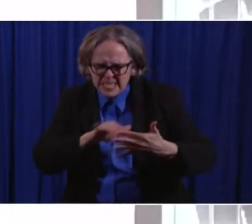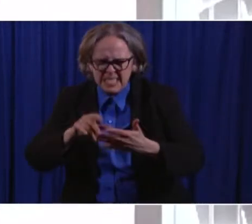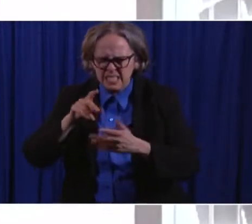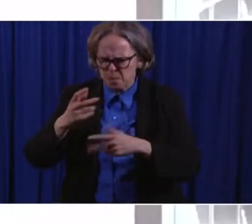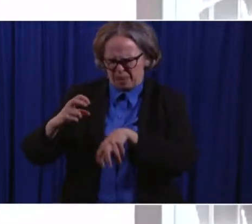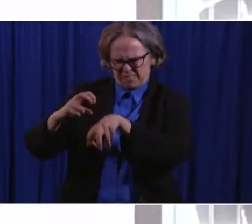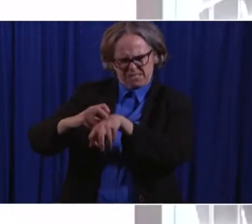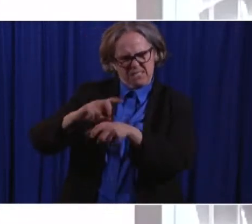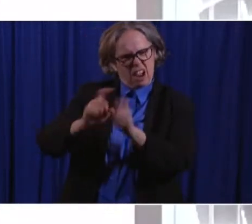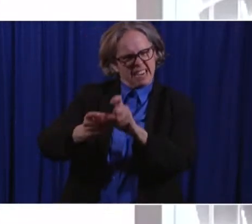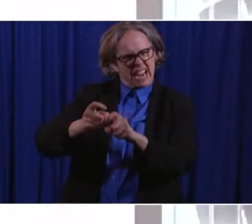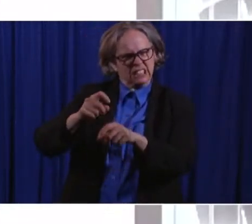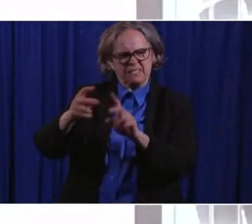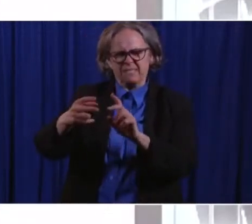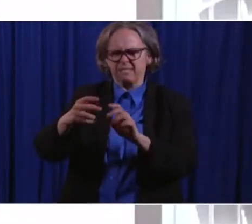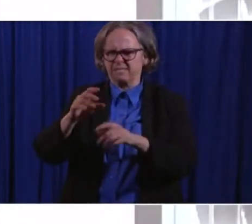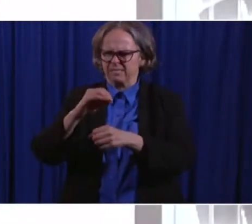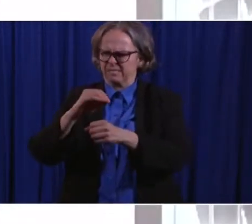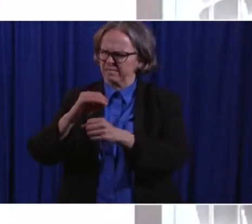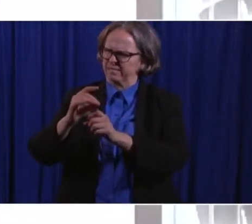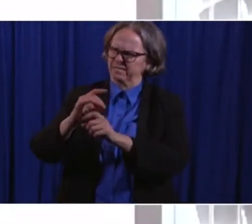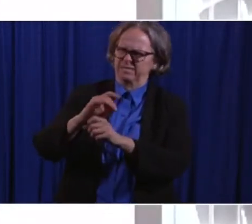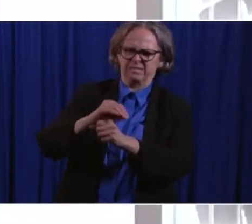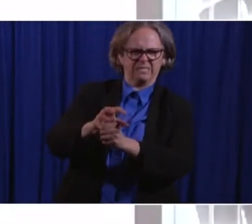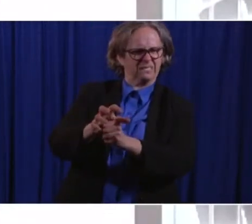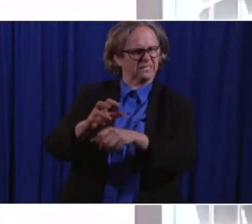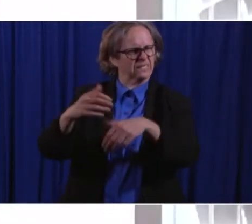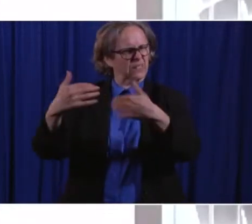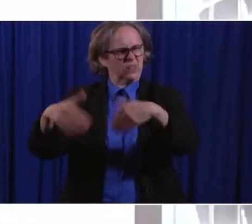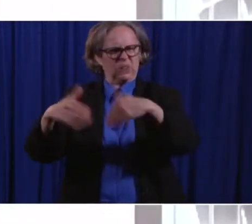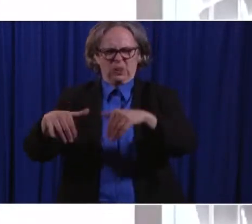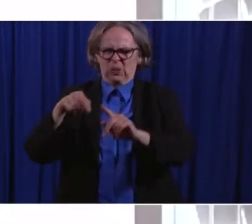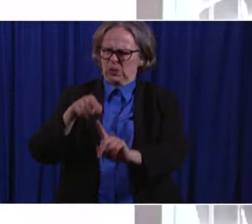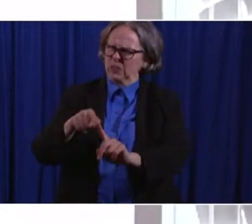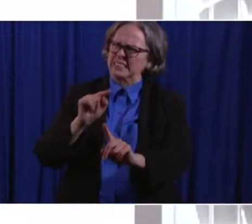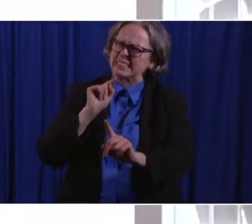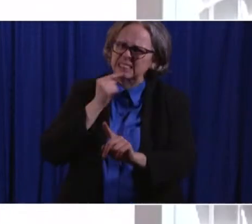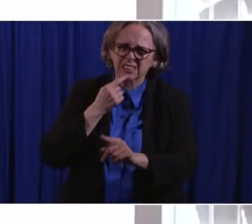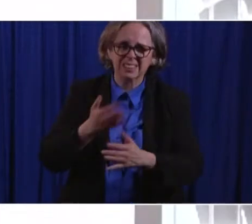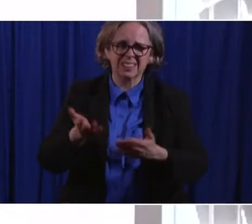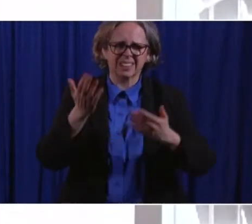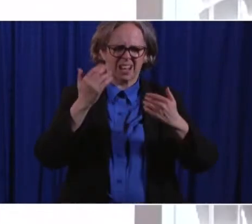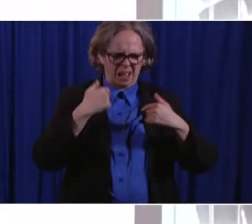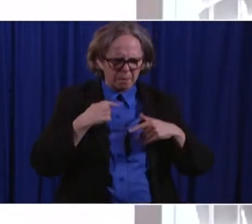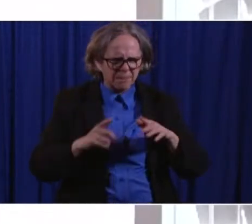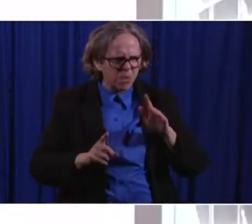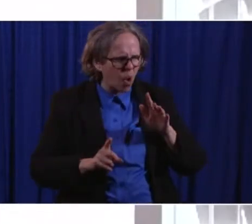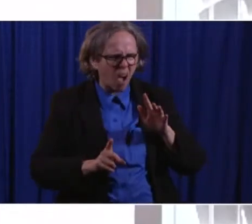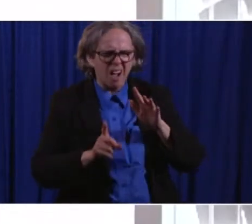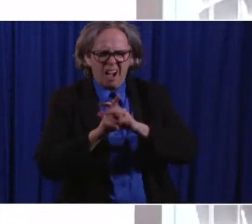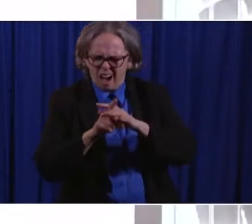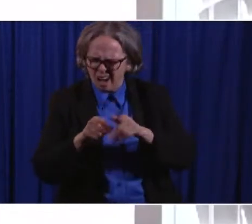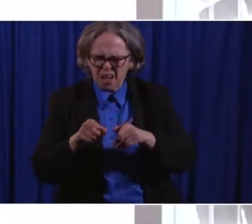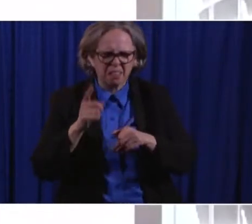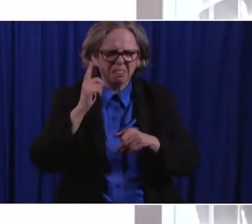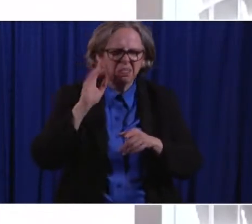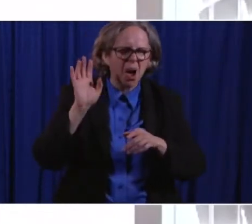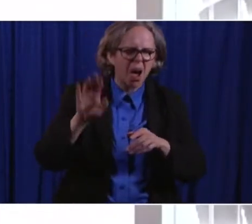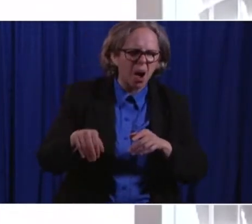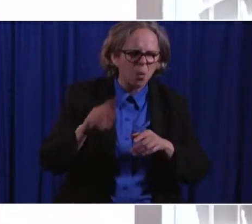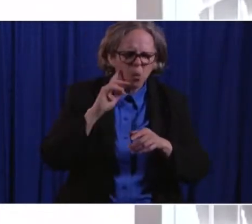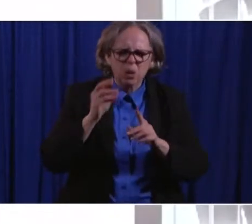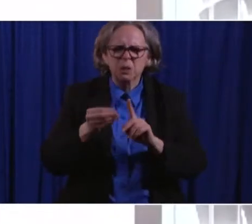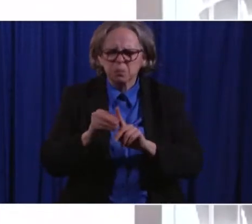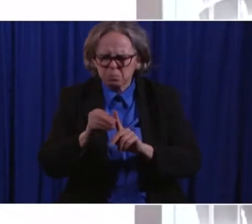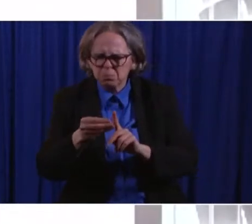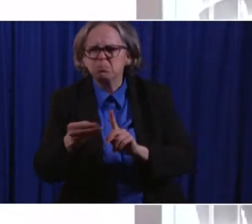And originally, we were not really sure that they in fact were more deadly, that they in fact caused more